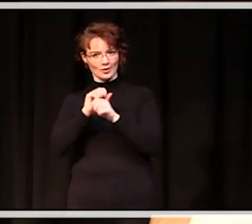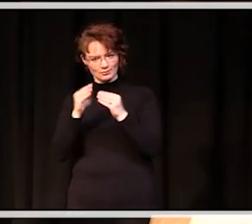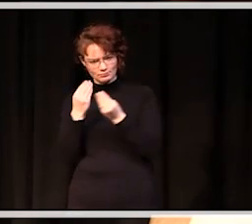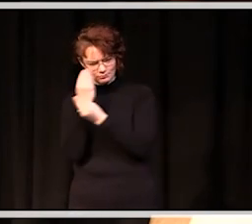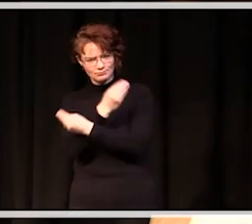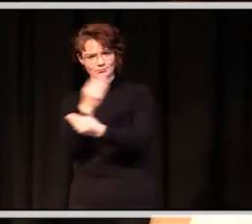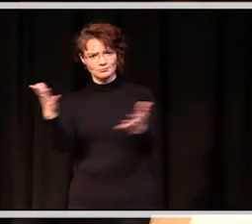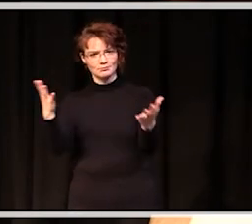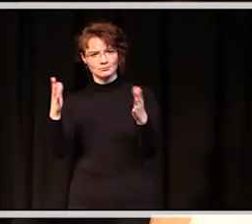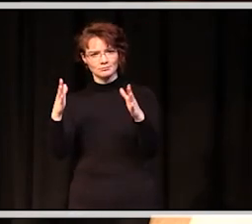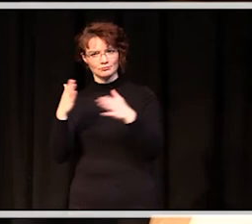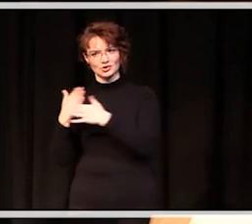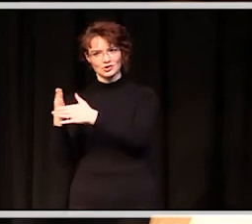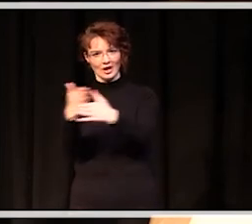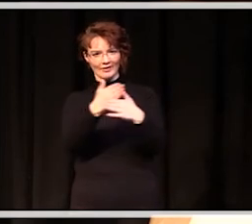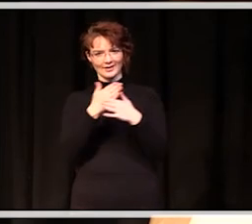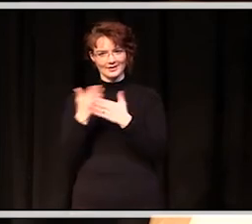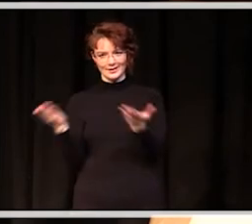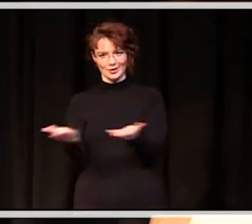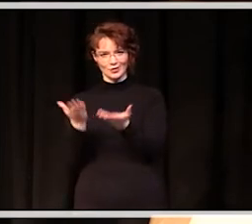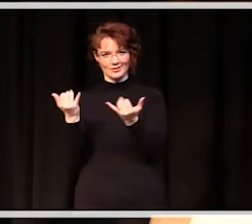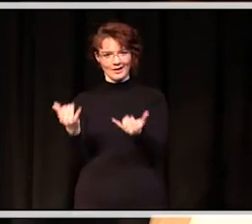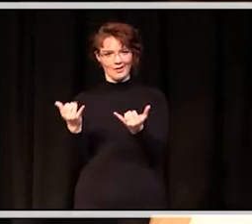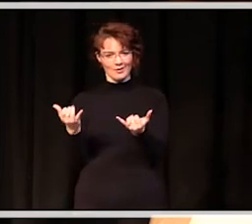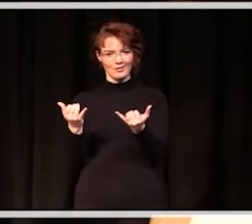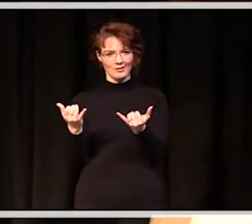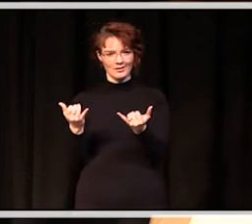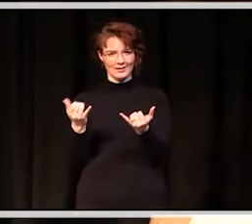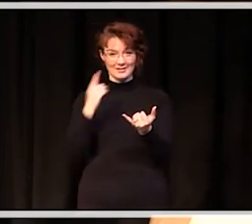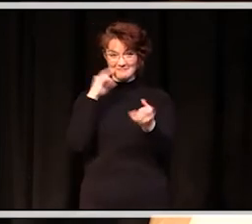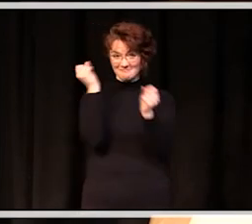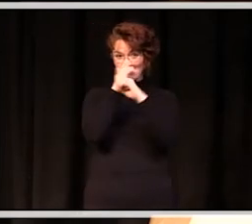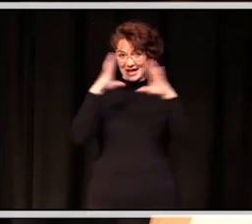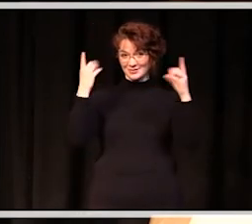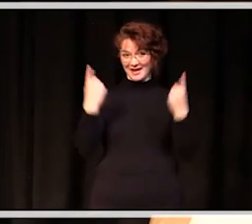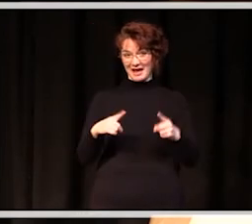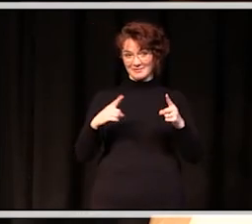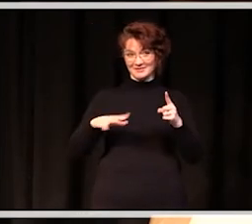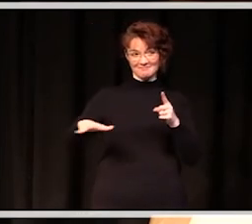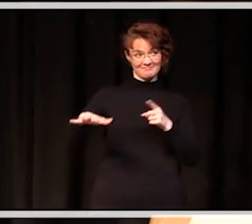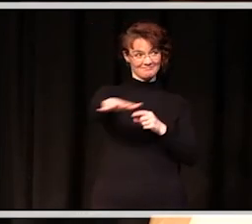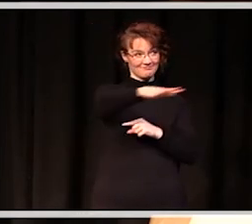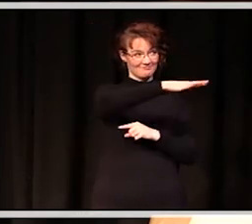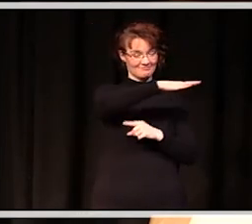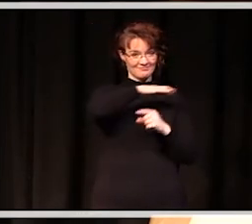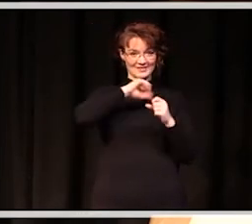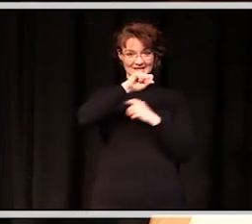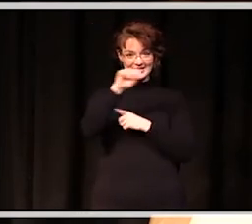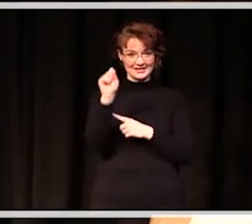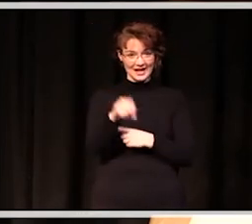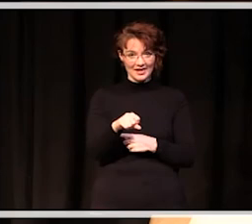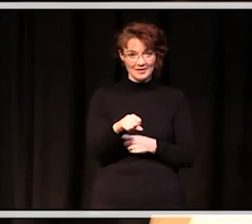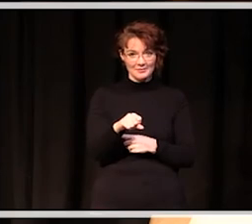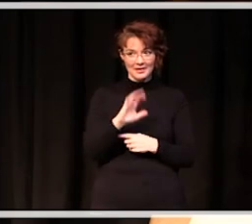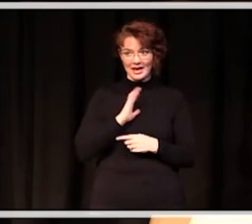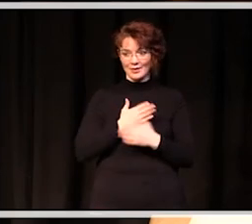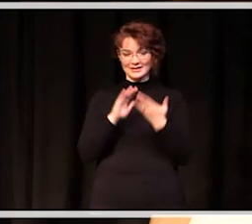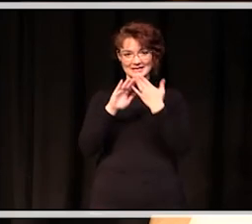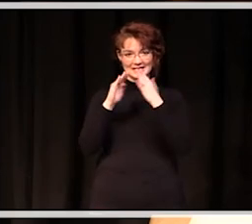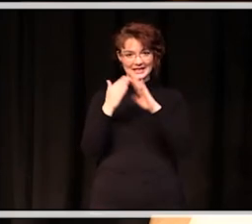us. Imagine what might happen in your neighborhood. Imagine what would happen in our